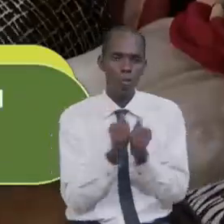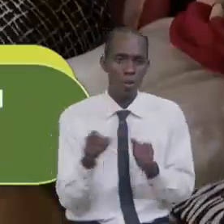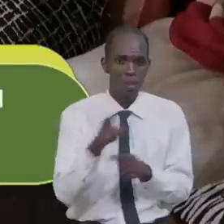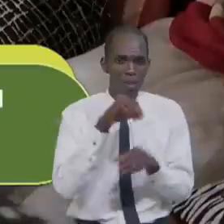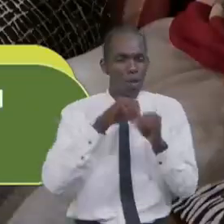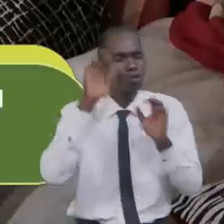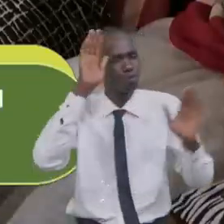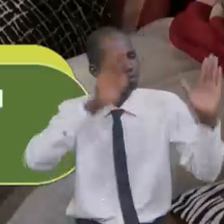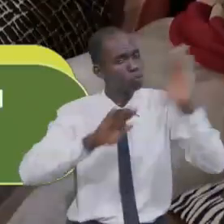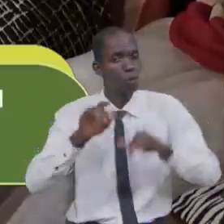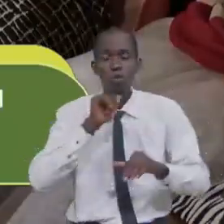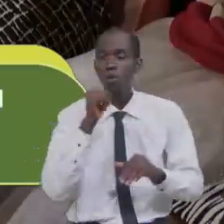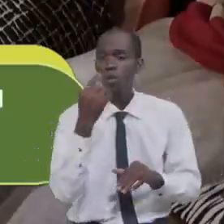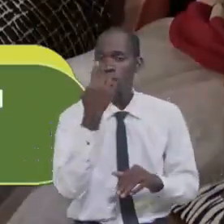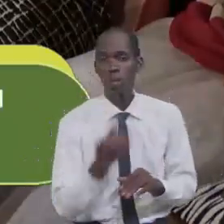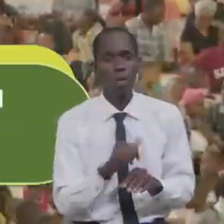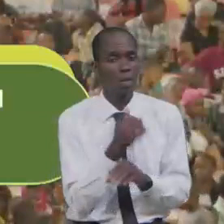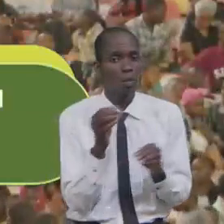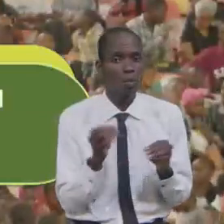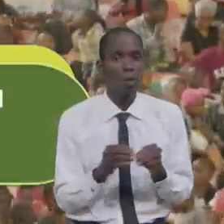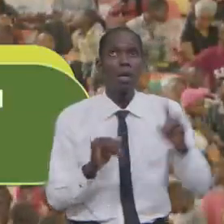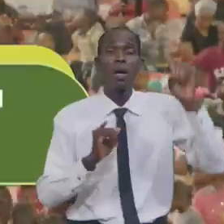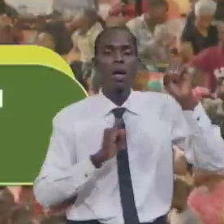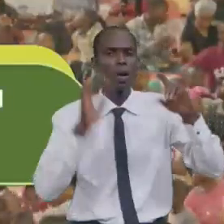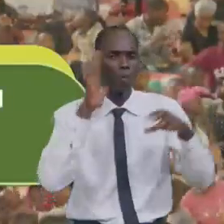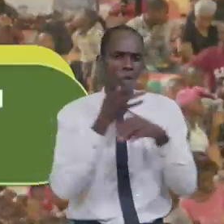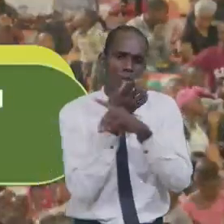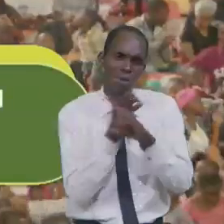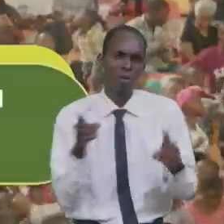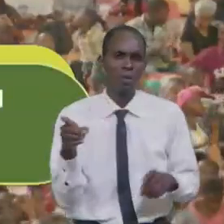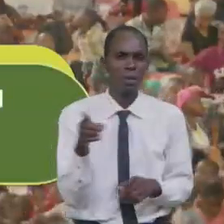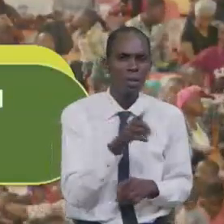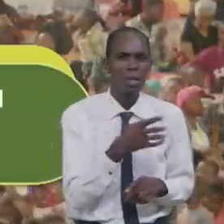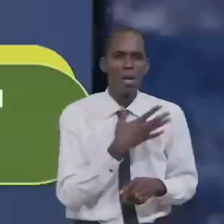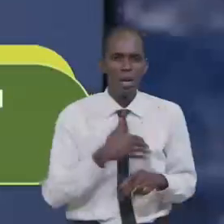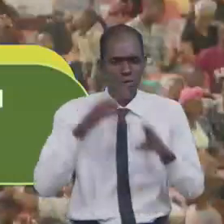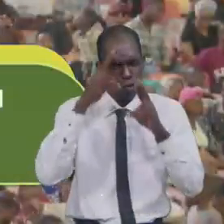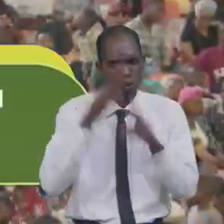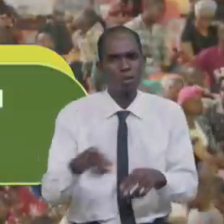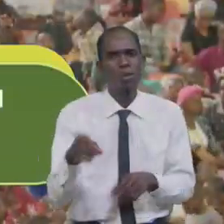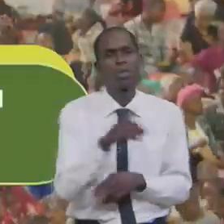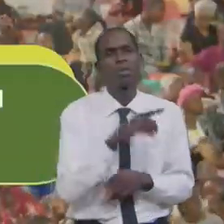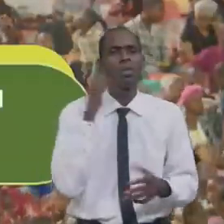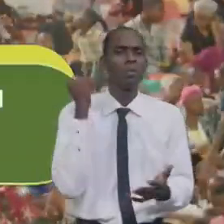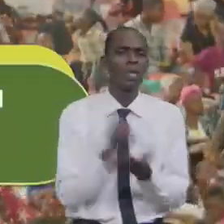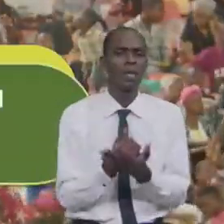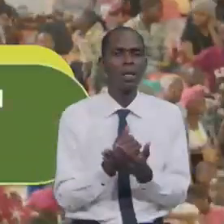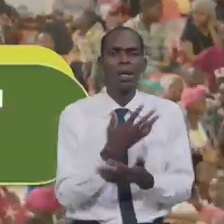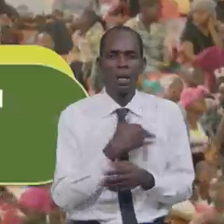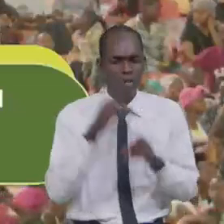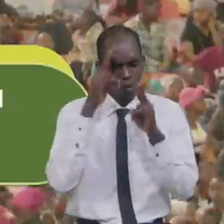are not alone anymore. I will deliver him and honor him. And honor